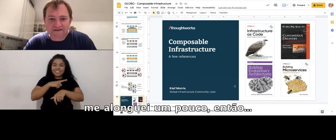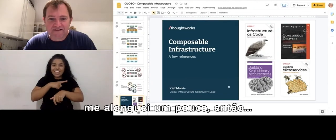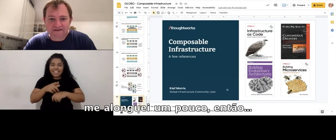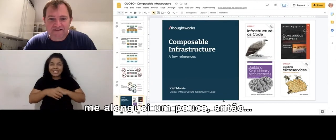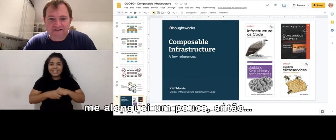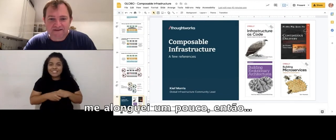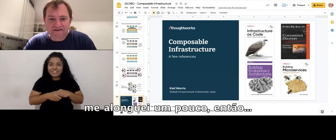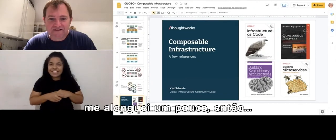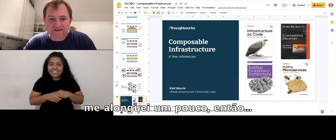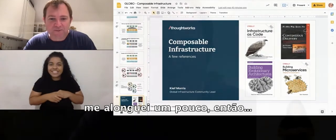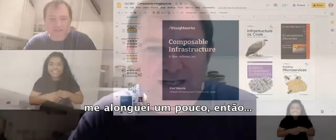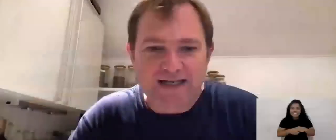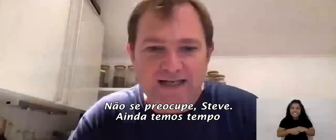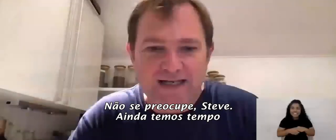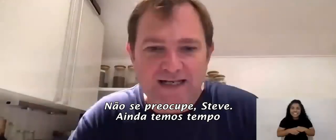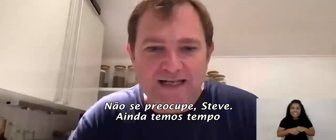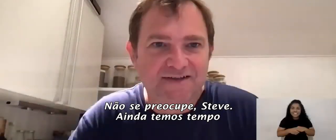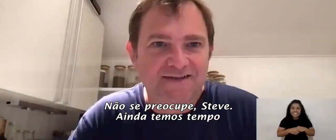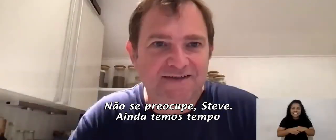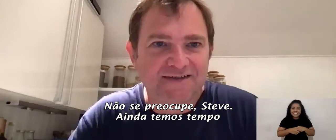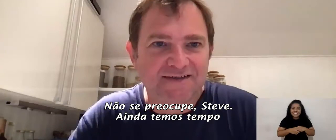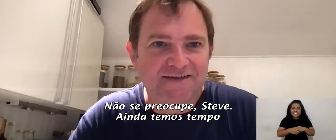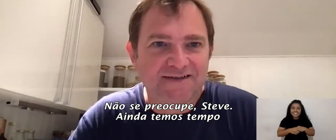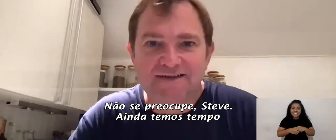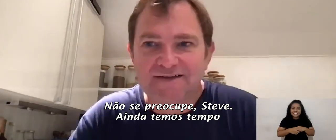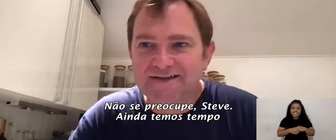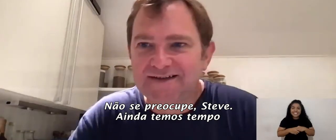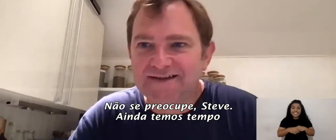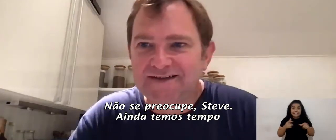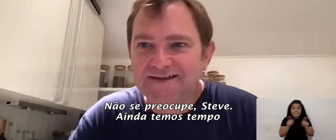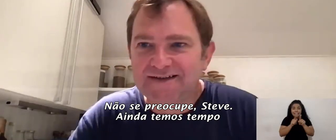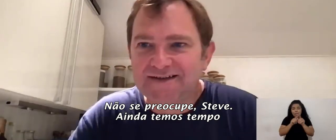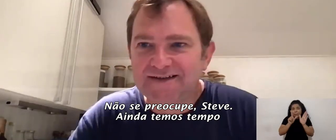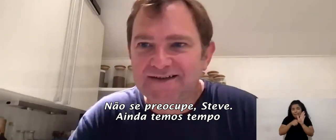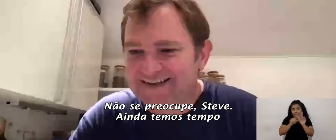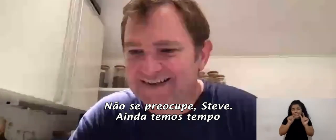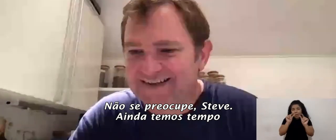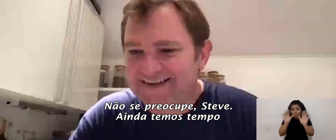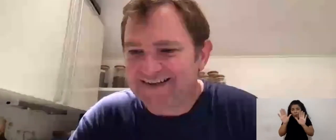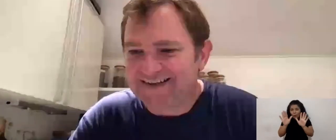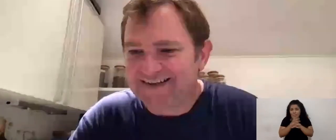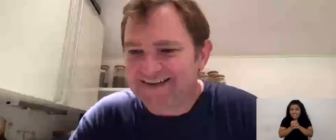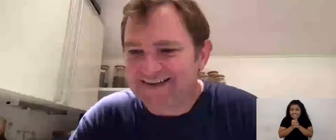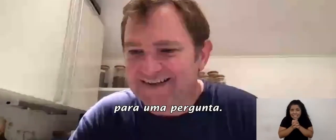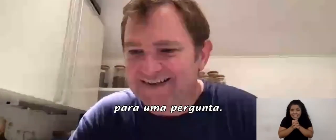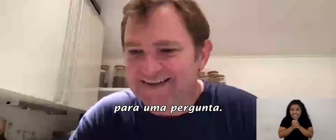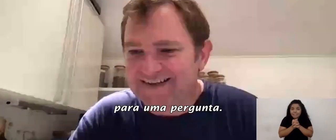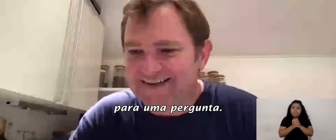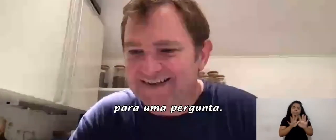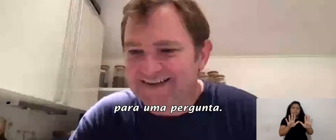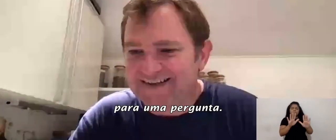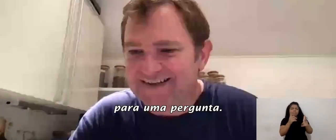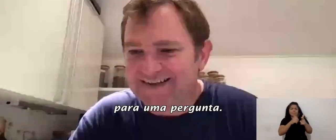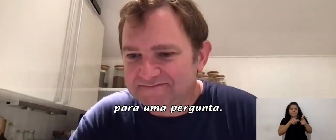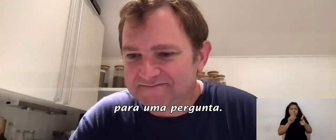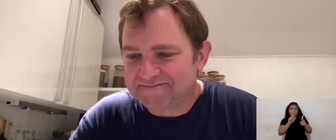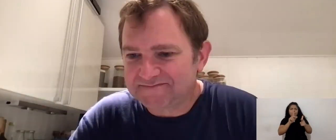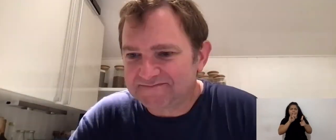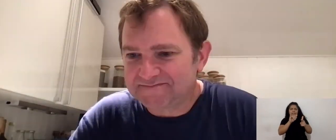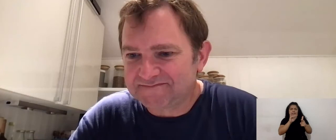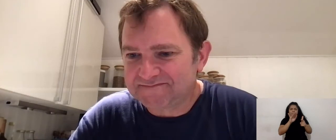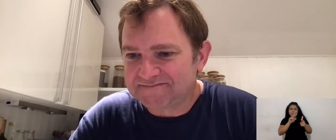I was a little bit late, so. No worries, Kief. We still have time for one